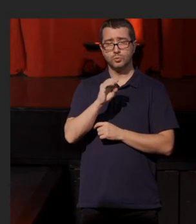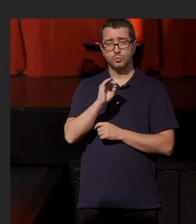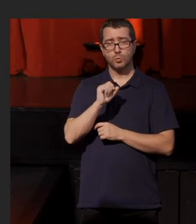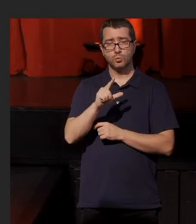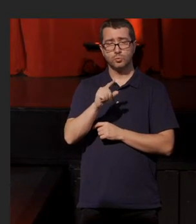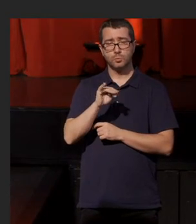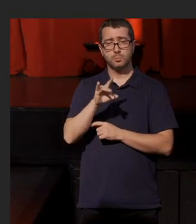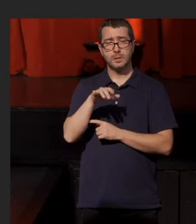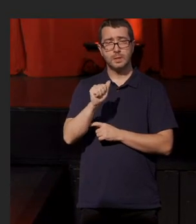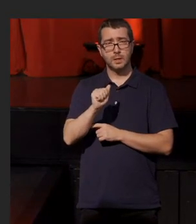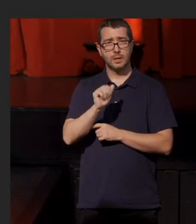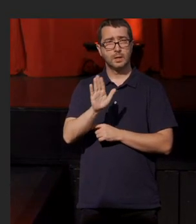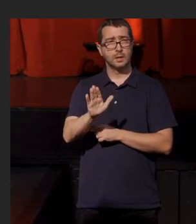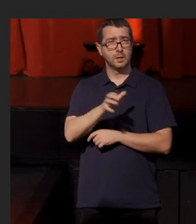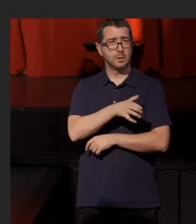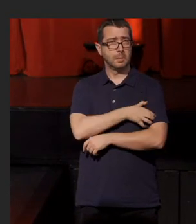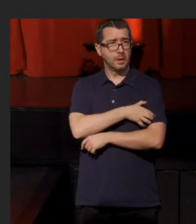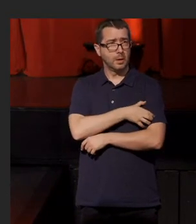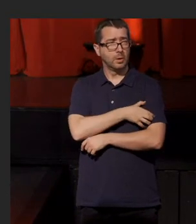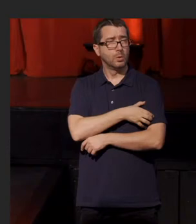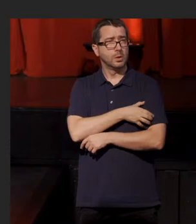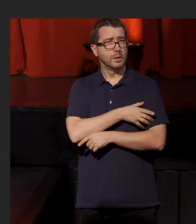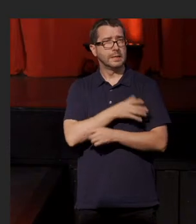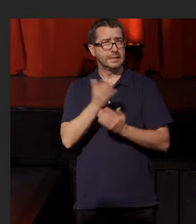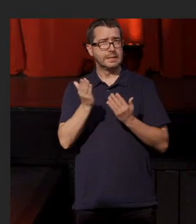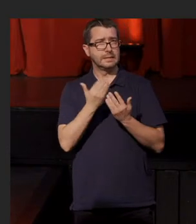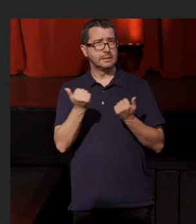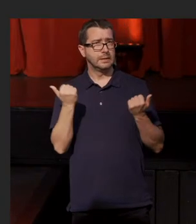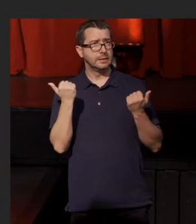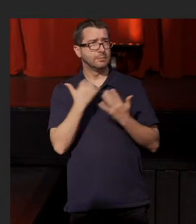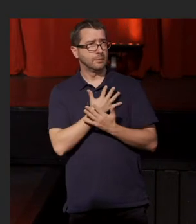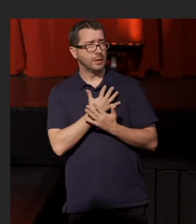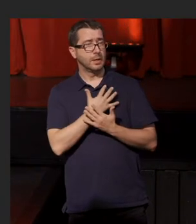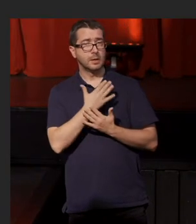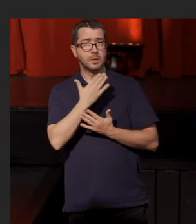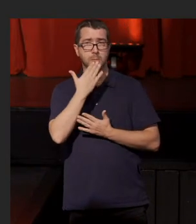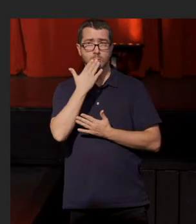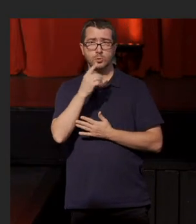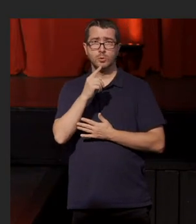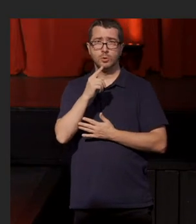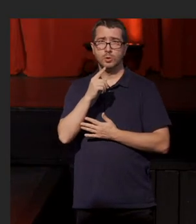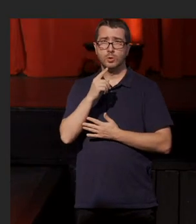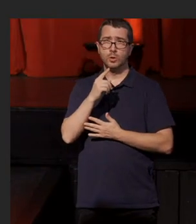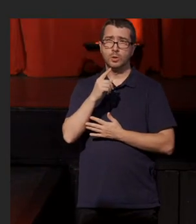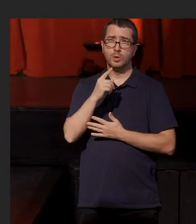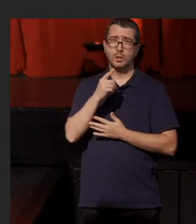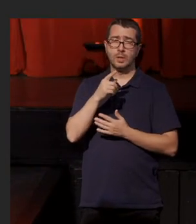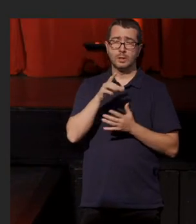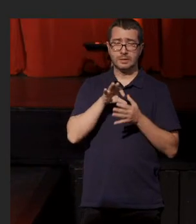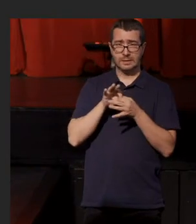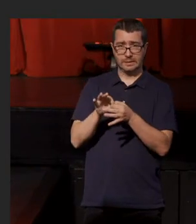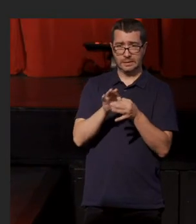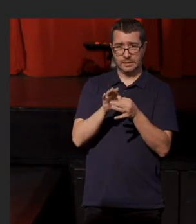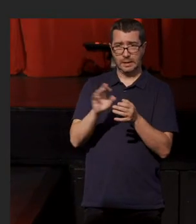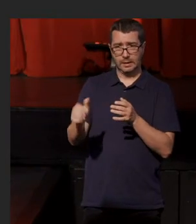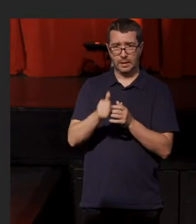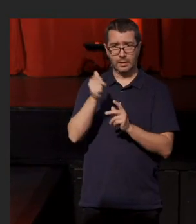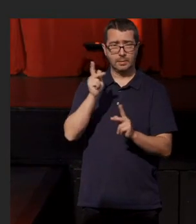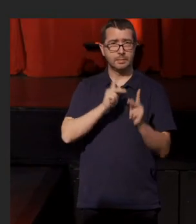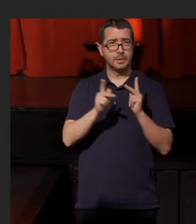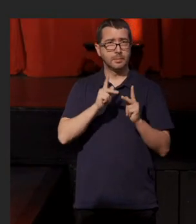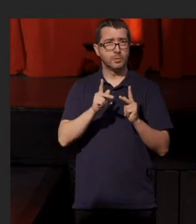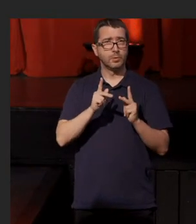connect us to like-minded people. But it's also one of the biggest benefits of these tools. And